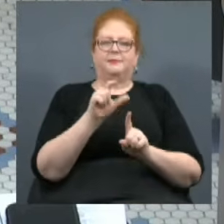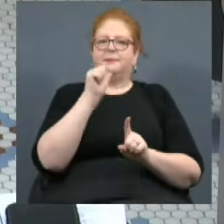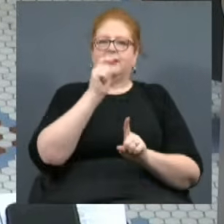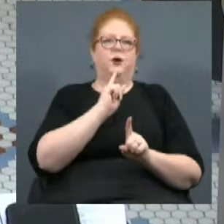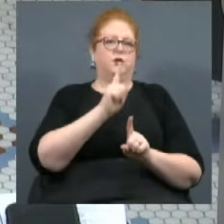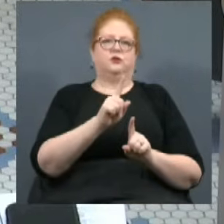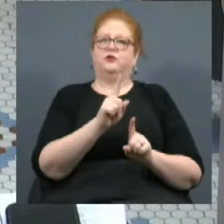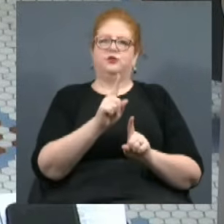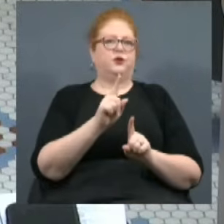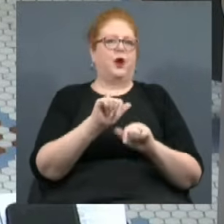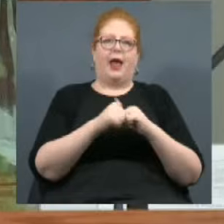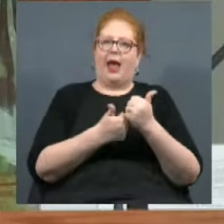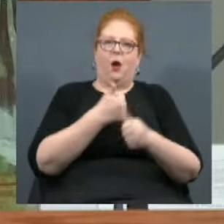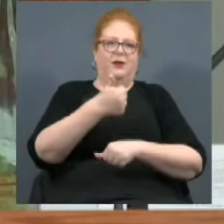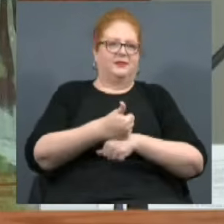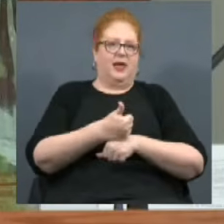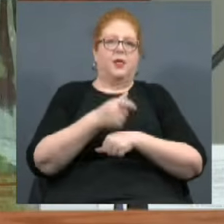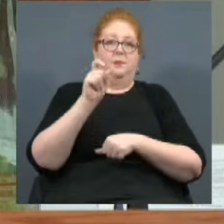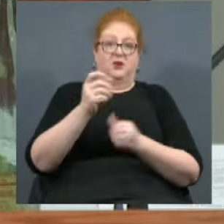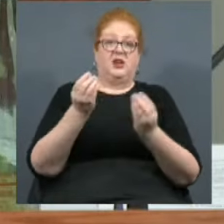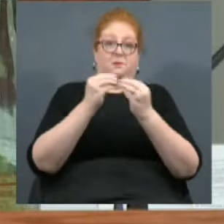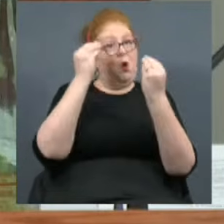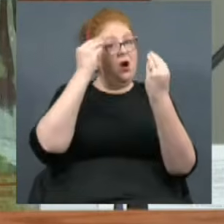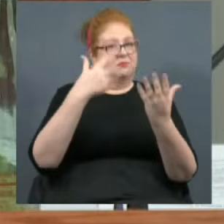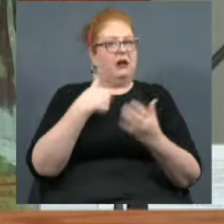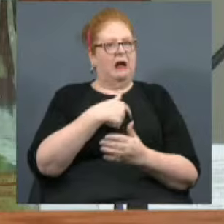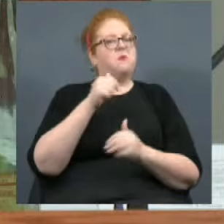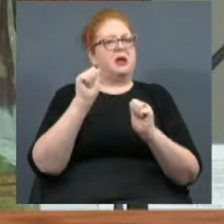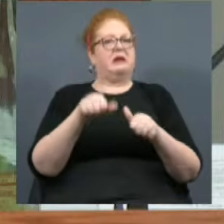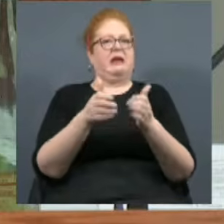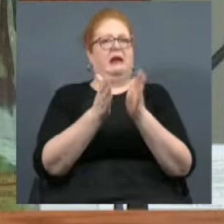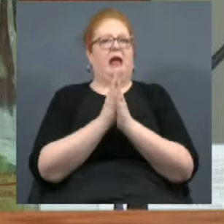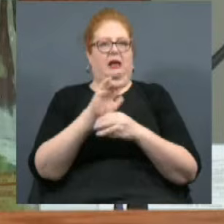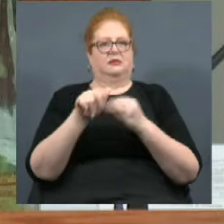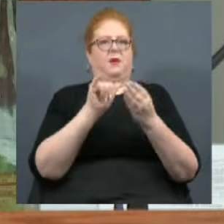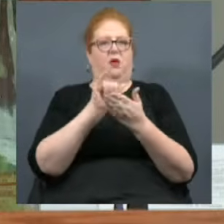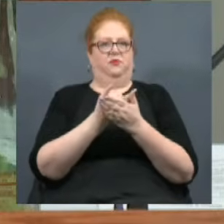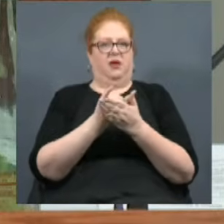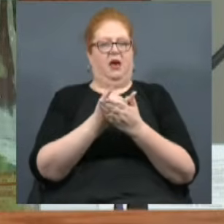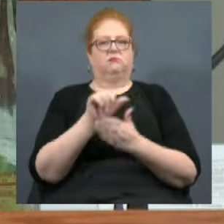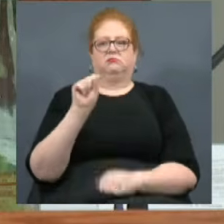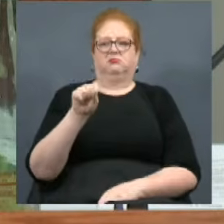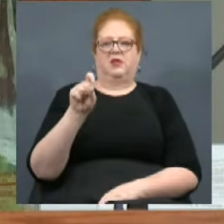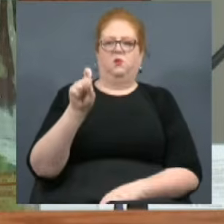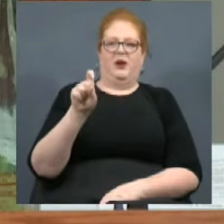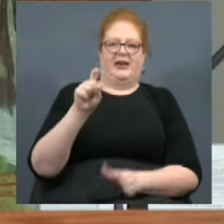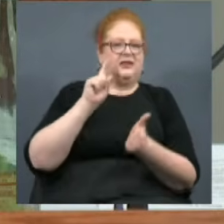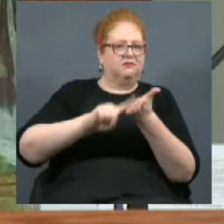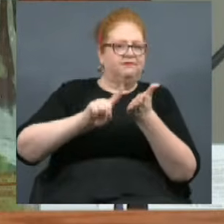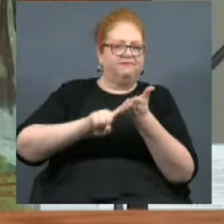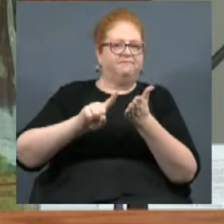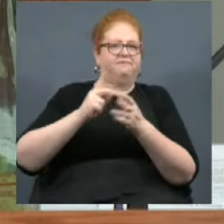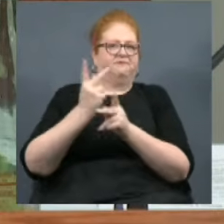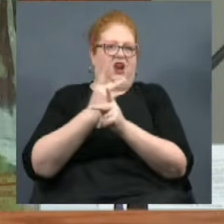need information on that, I can. I think that's something we need to figure out and Sure. find out.